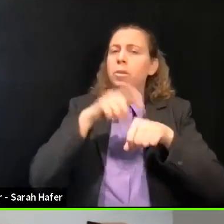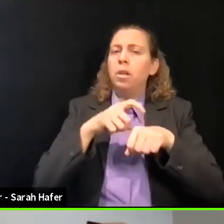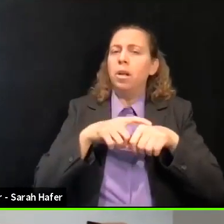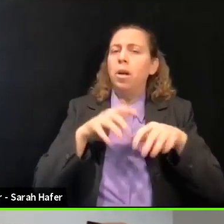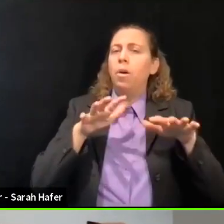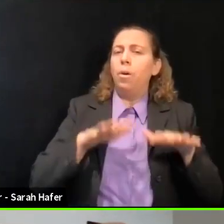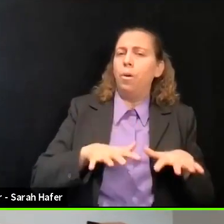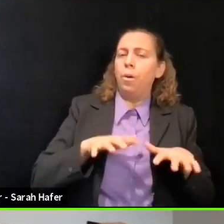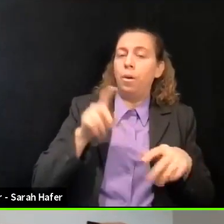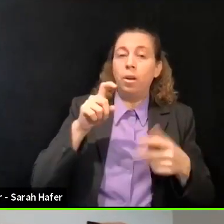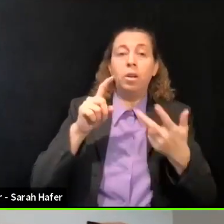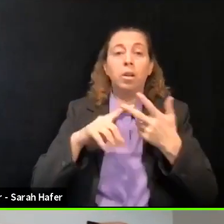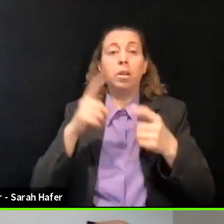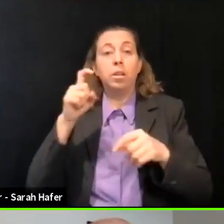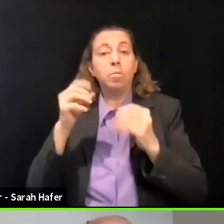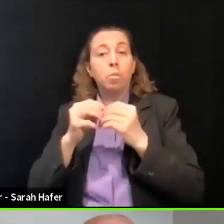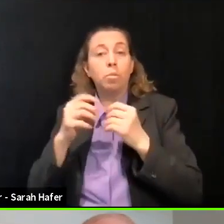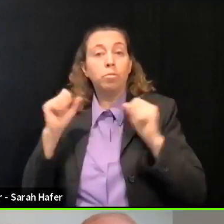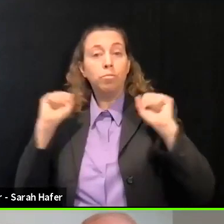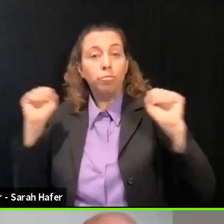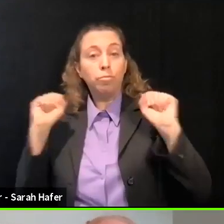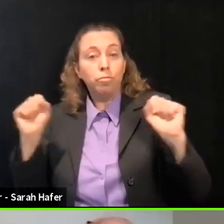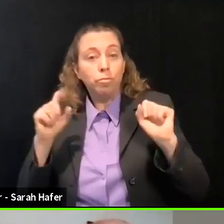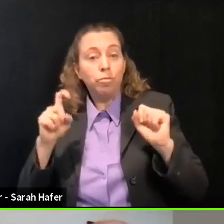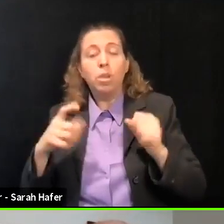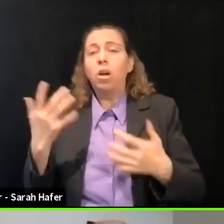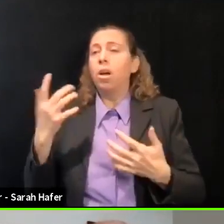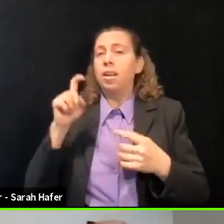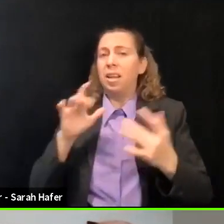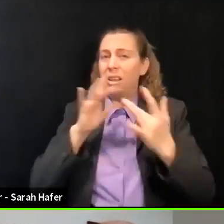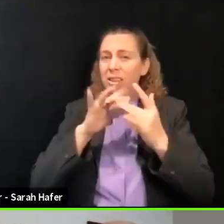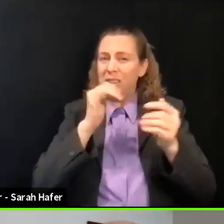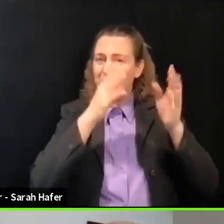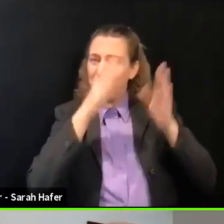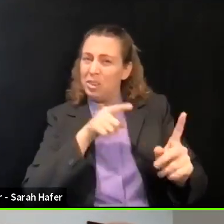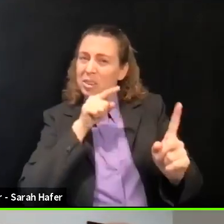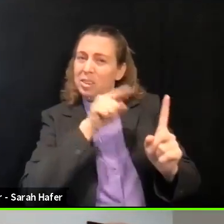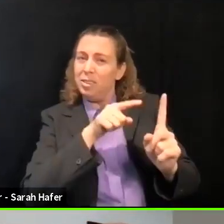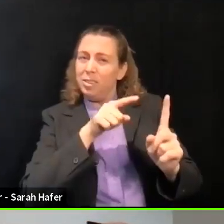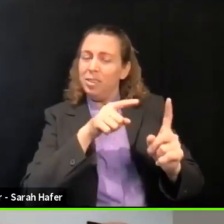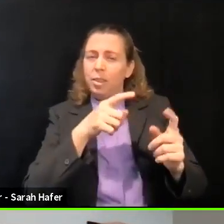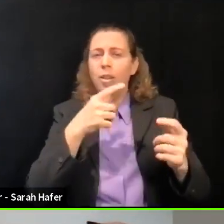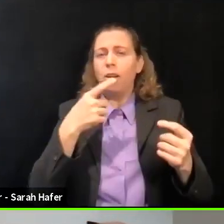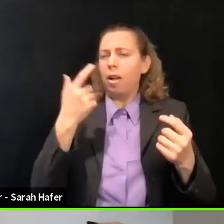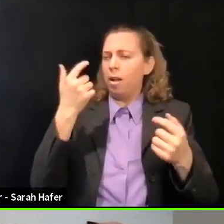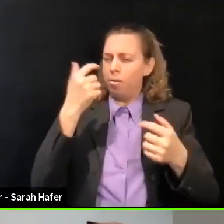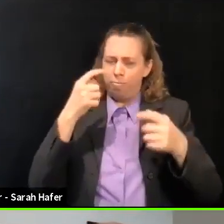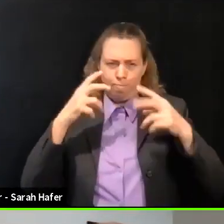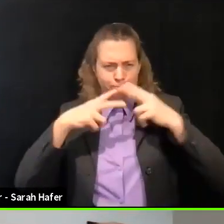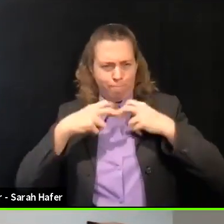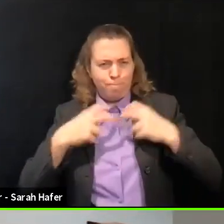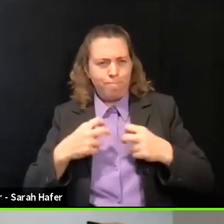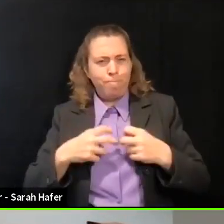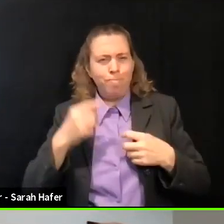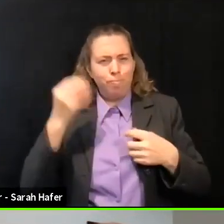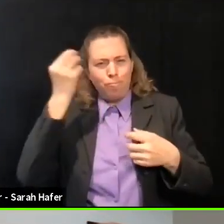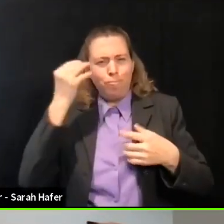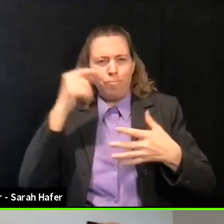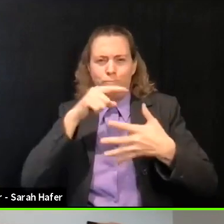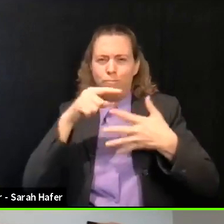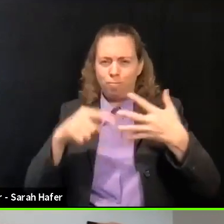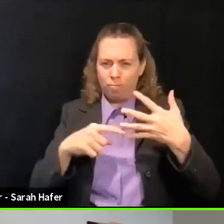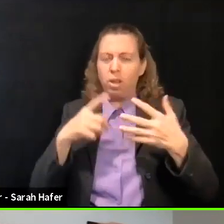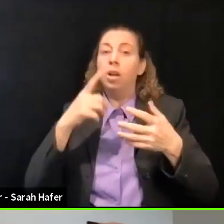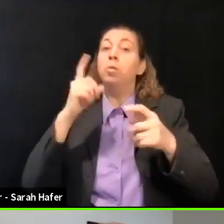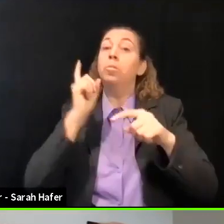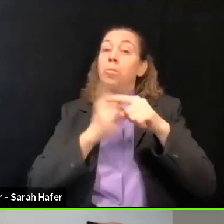particular person, a particular conversation that we yearn for. And then to take a concrete action step to make it so,